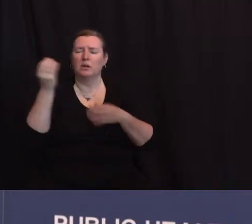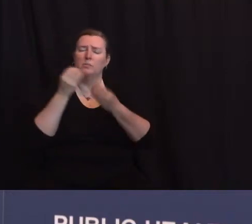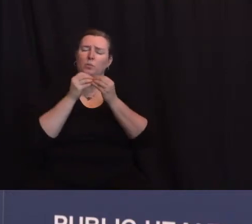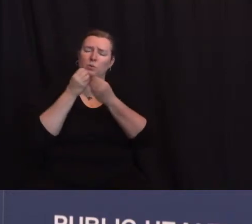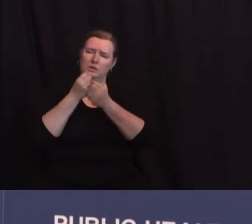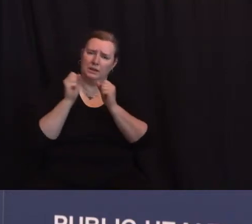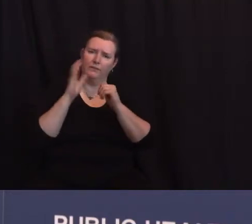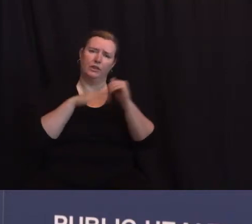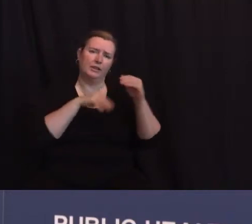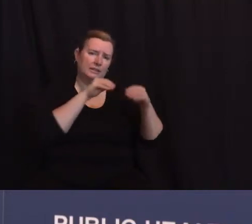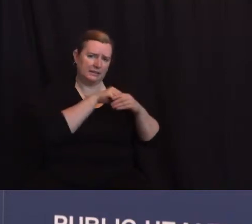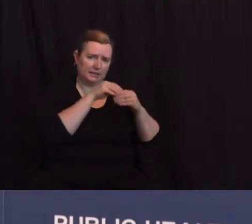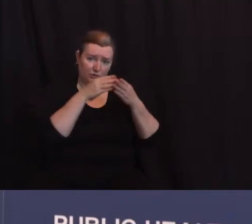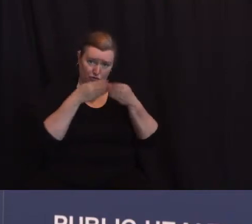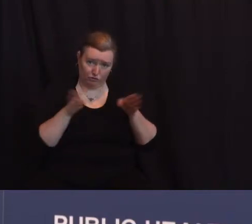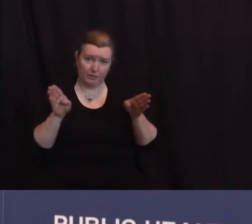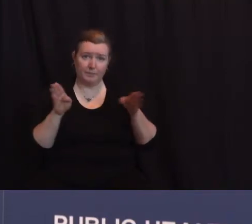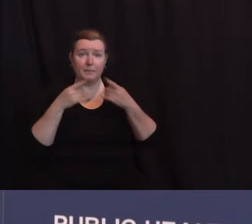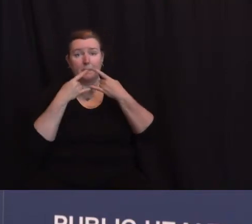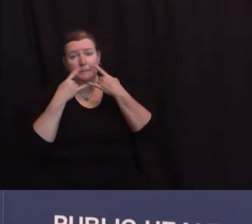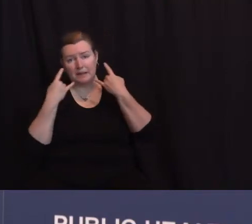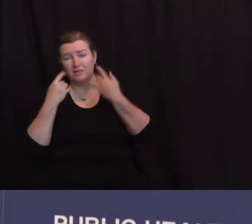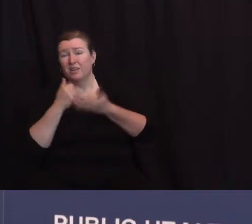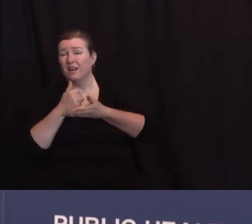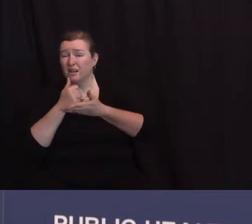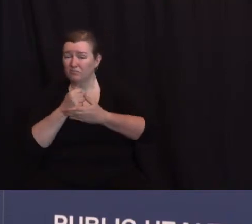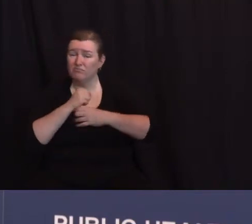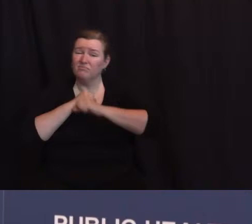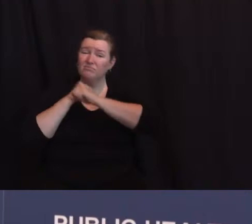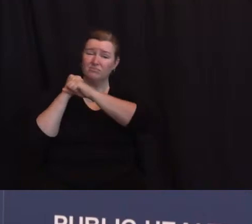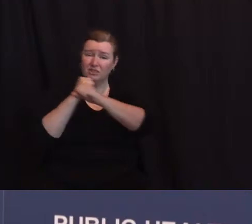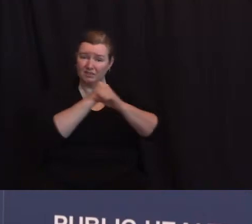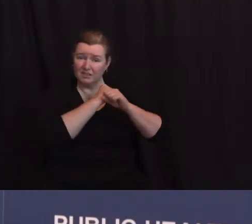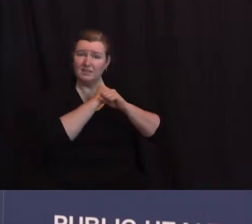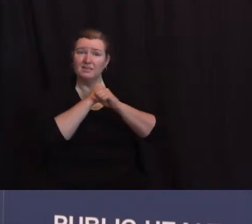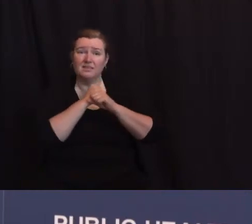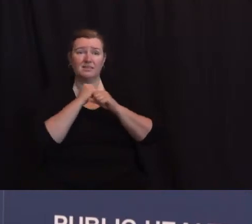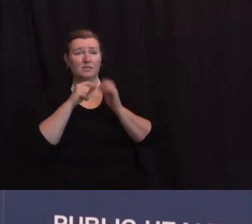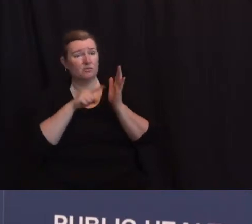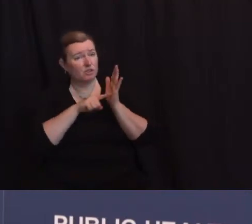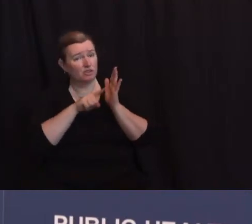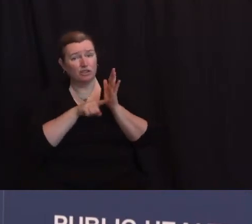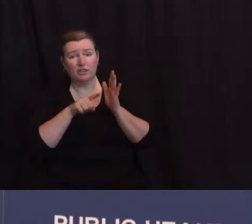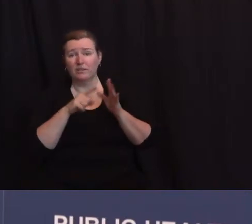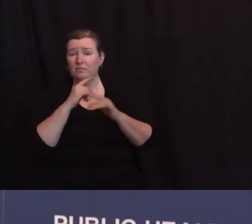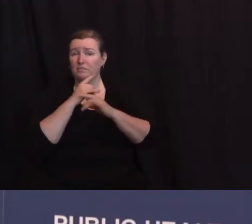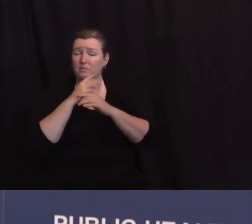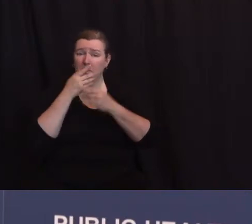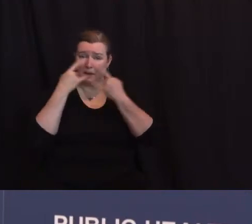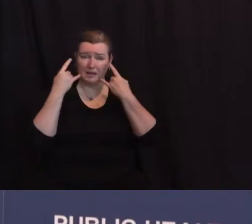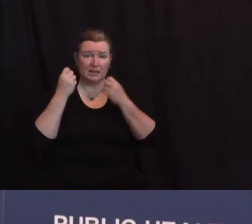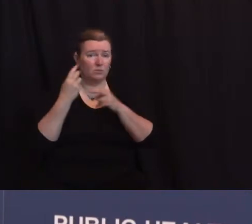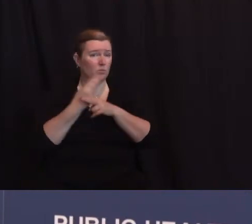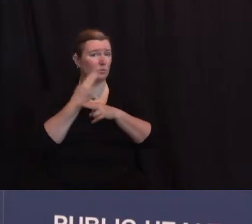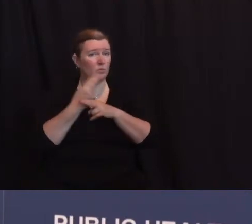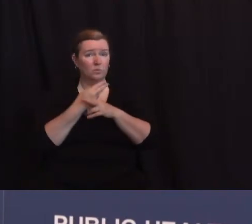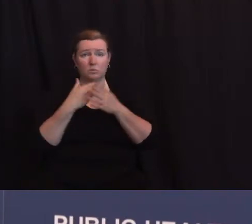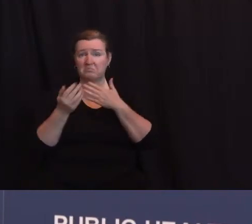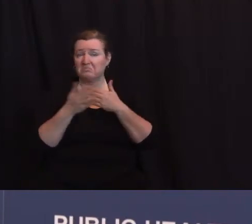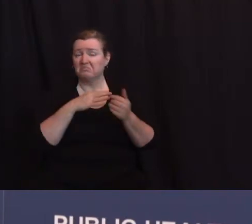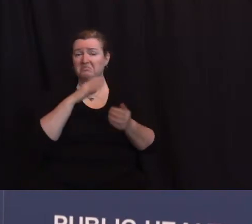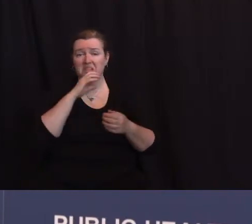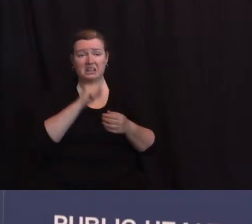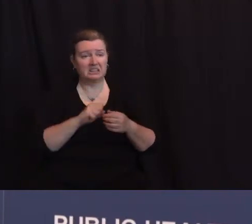We know that masks in general help protect. That's been shown in many different studies. We know that masks can be safely worn down to the age of 2 years old or